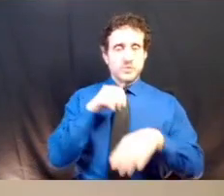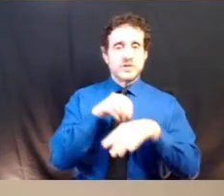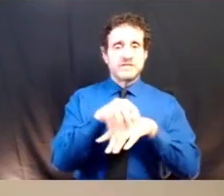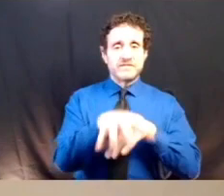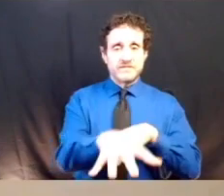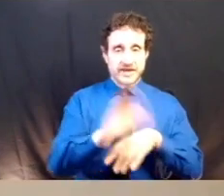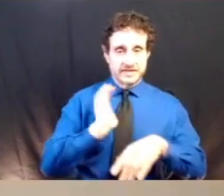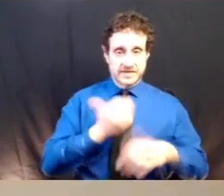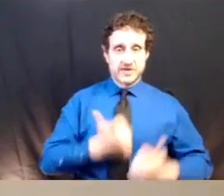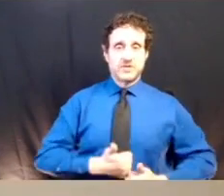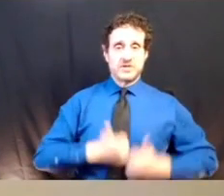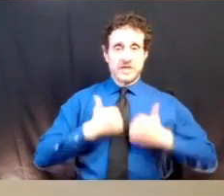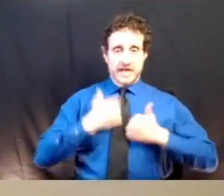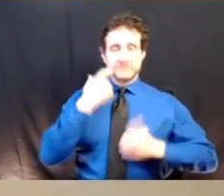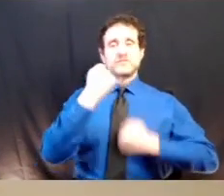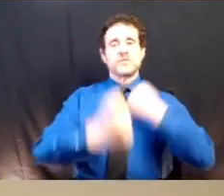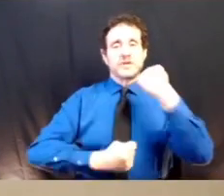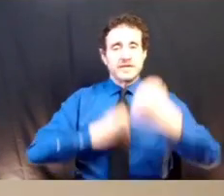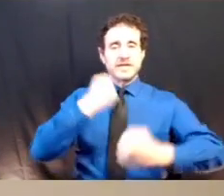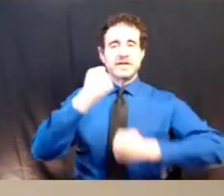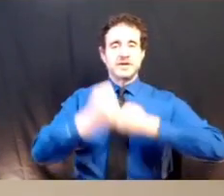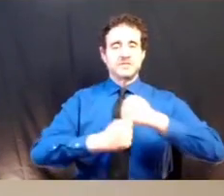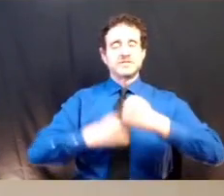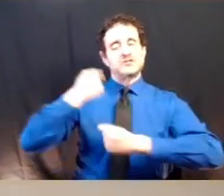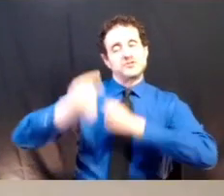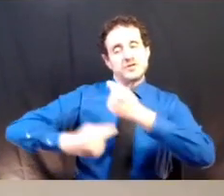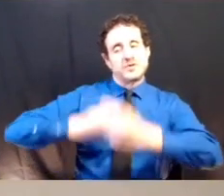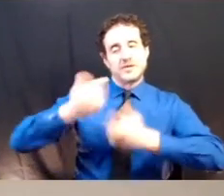come. And with that,